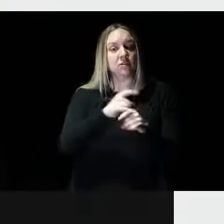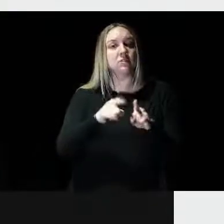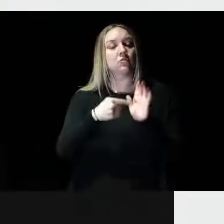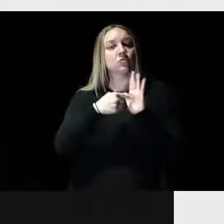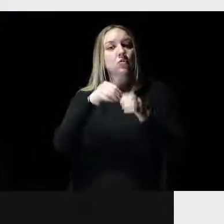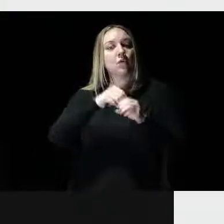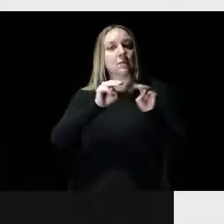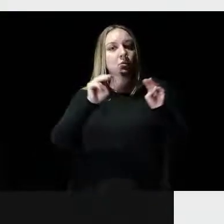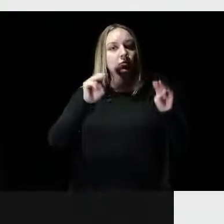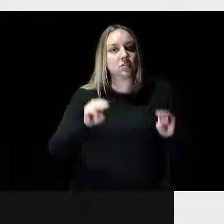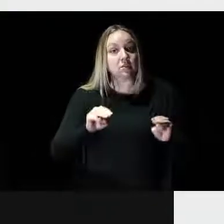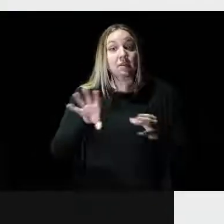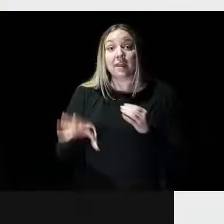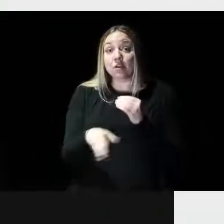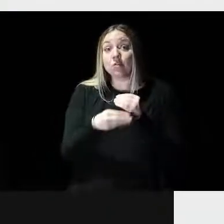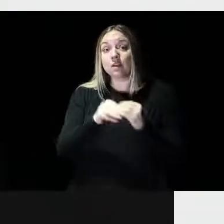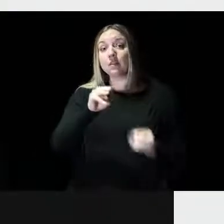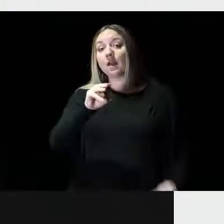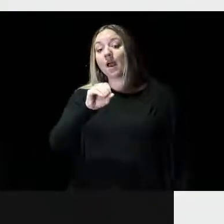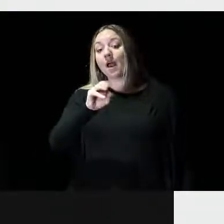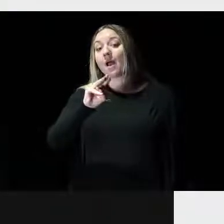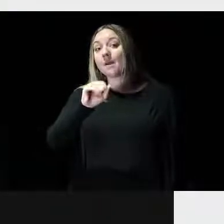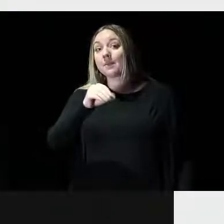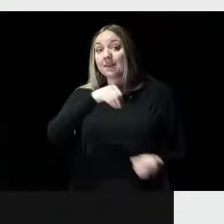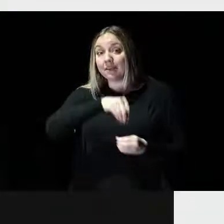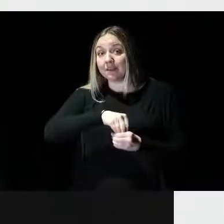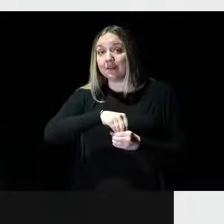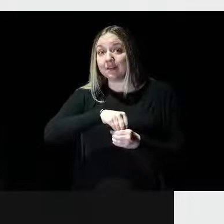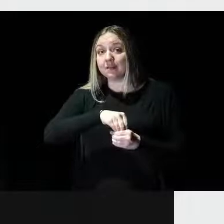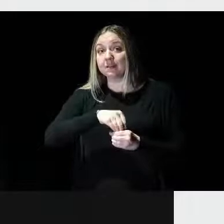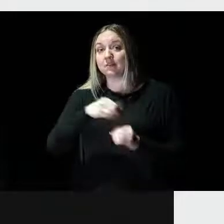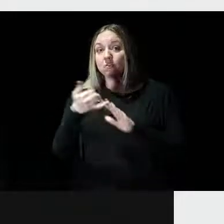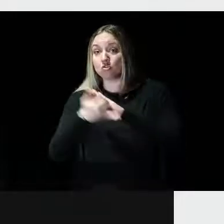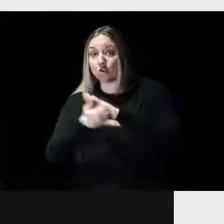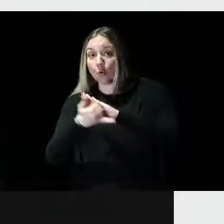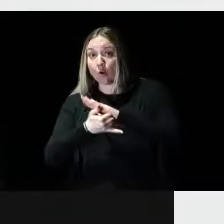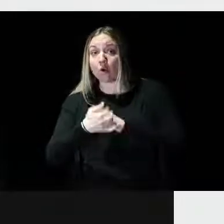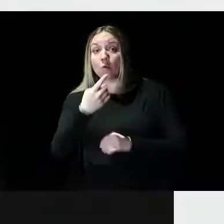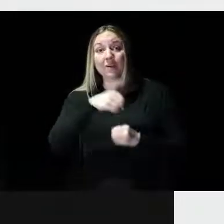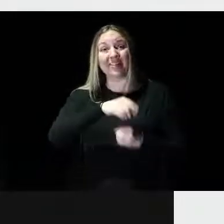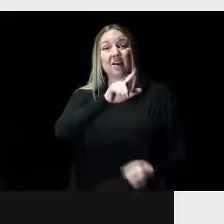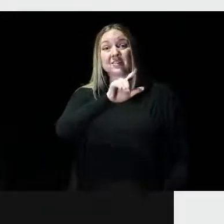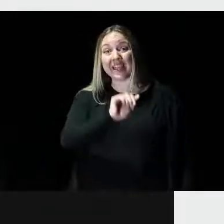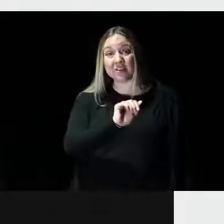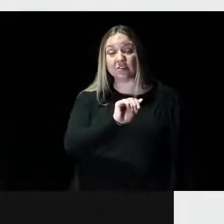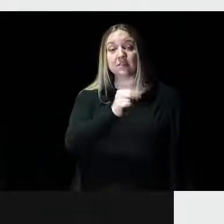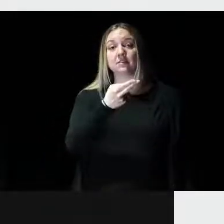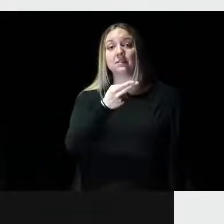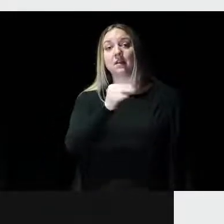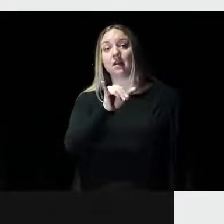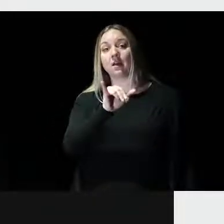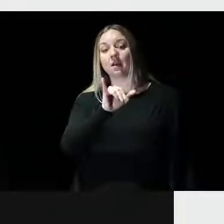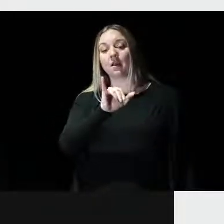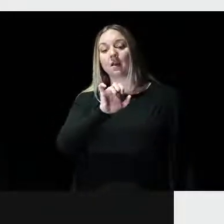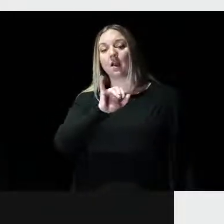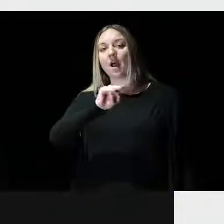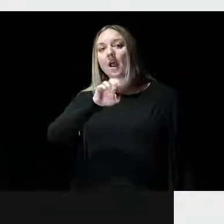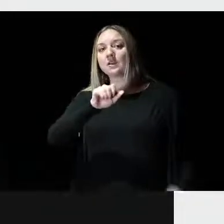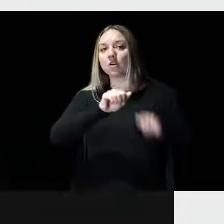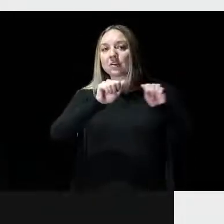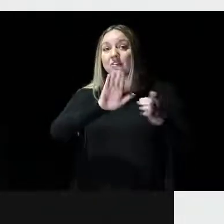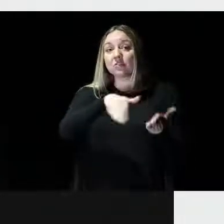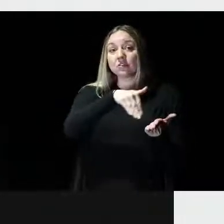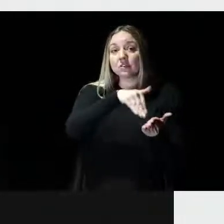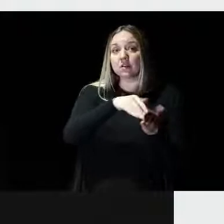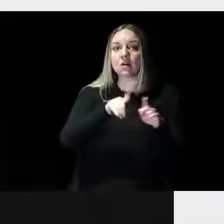Museum of Contemporary Art Los Angeles, Museum of Modern Art New York, the Heinz Architectural Center, the Canadian Center for Architecture,